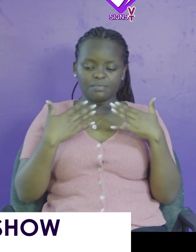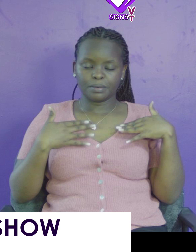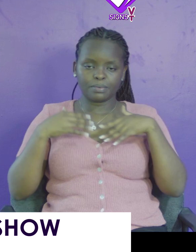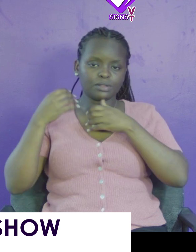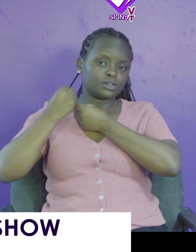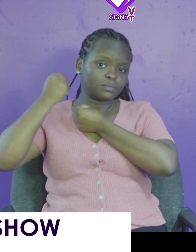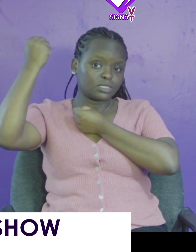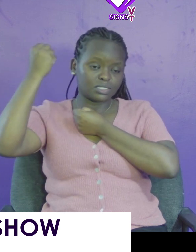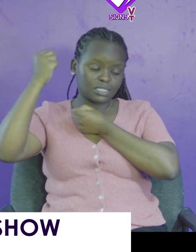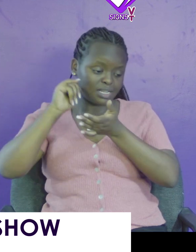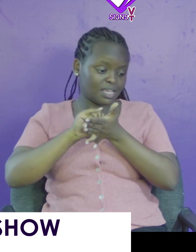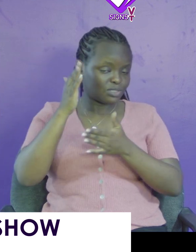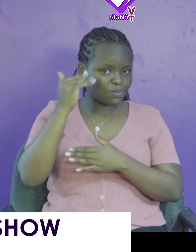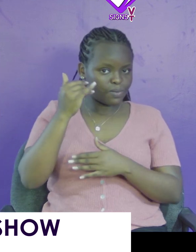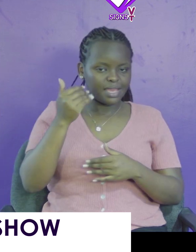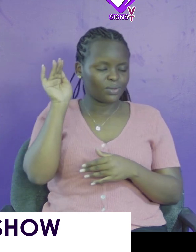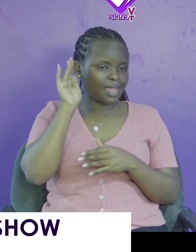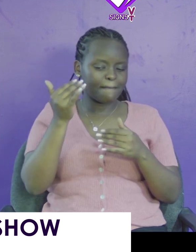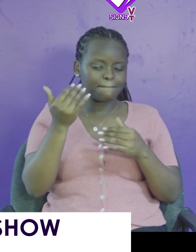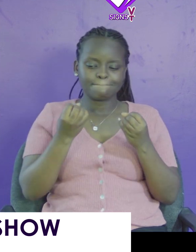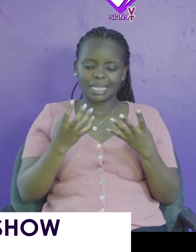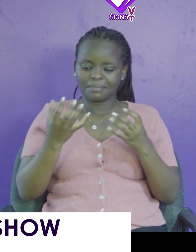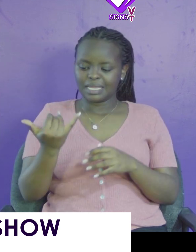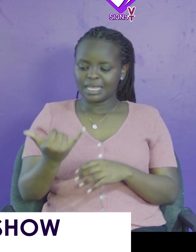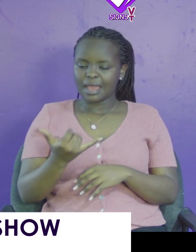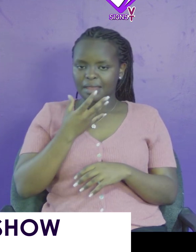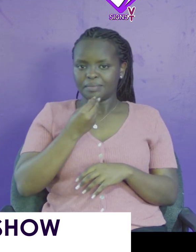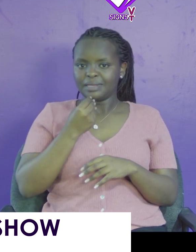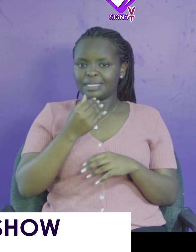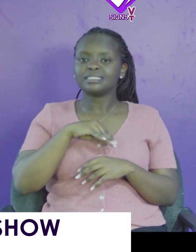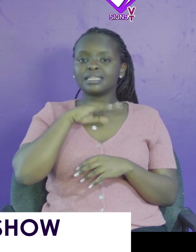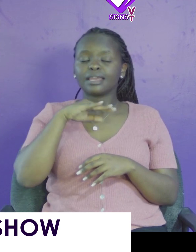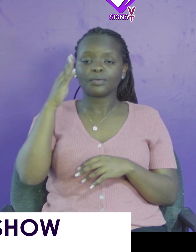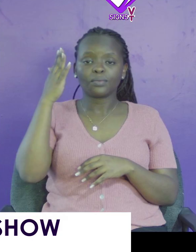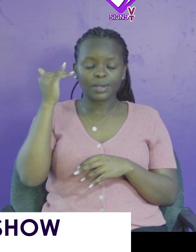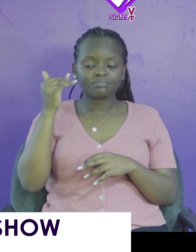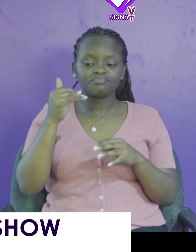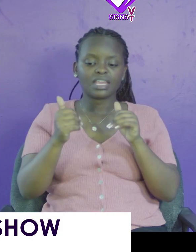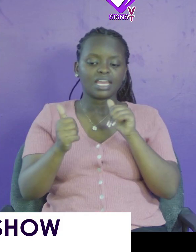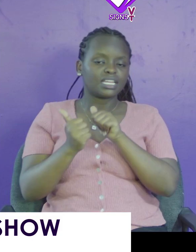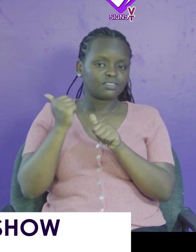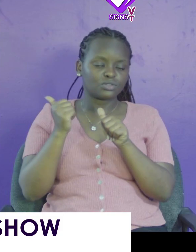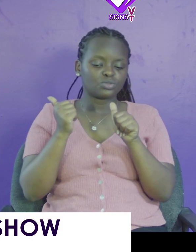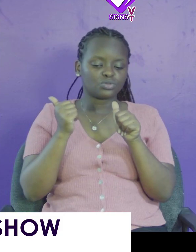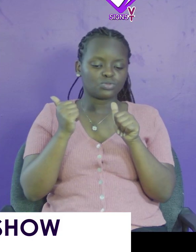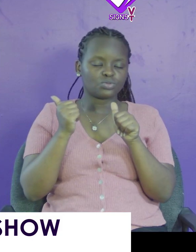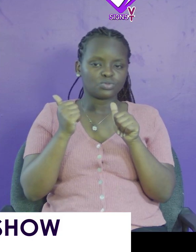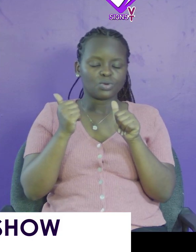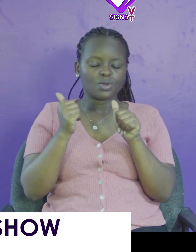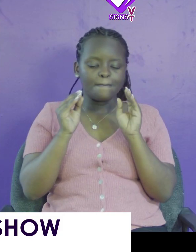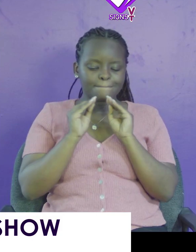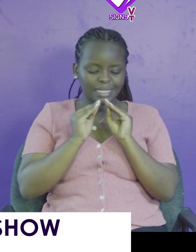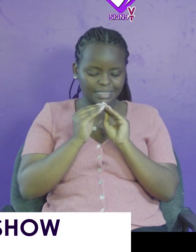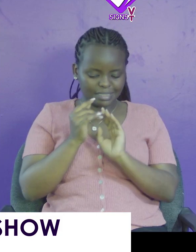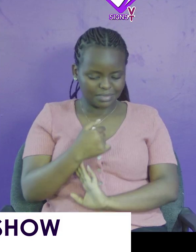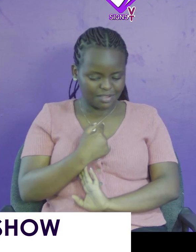that is why we hear so many young men dying, because they have refused to call a meeting by themselves and say,